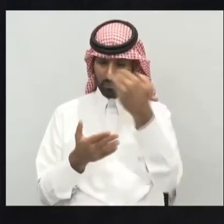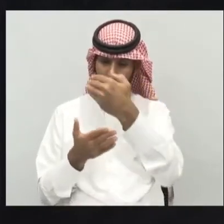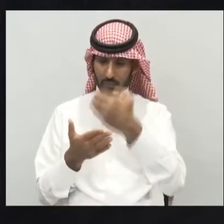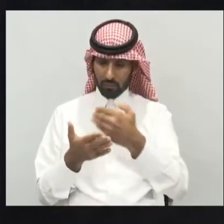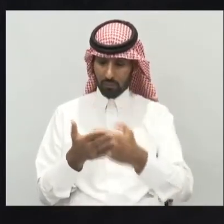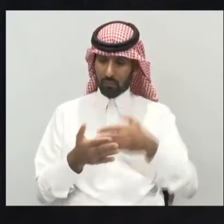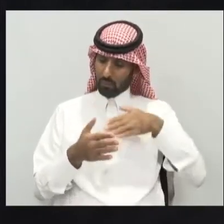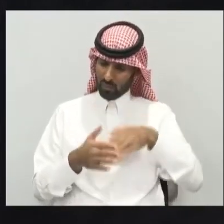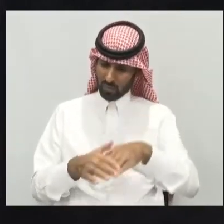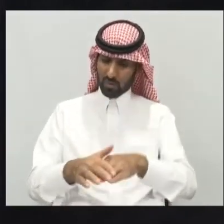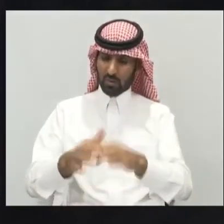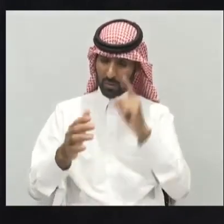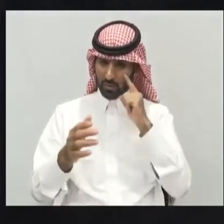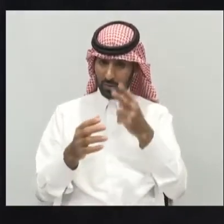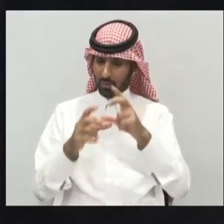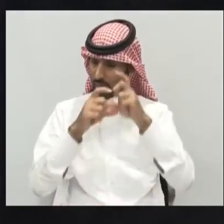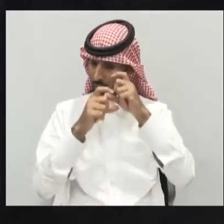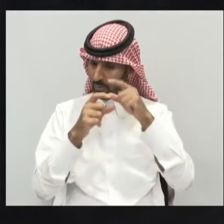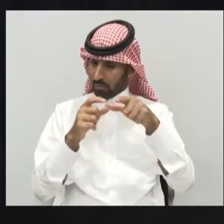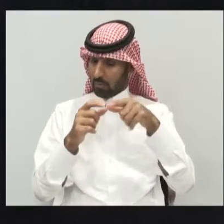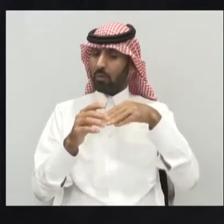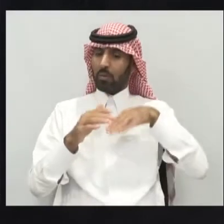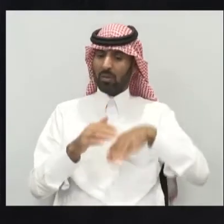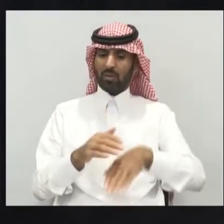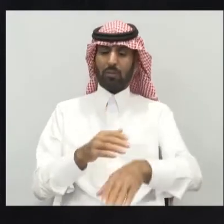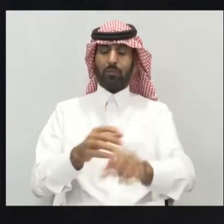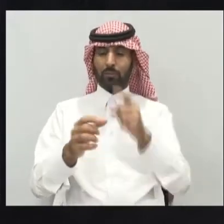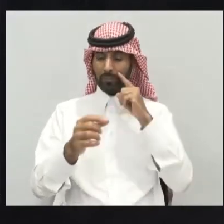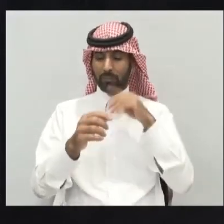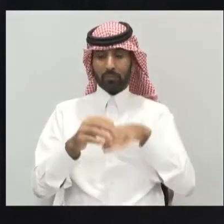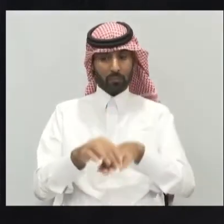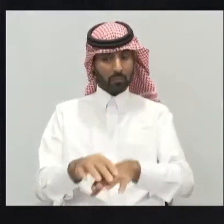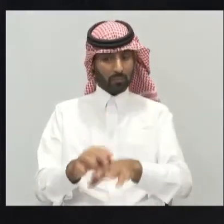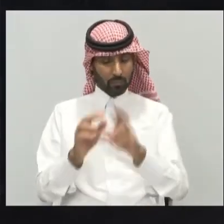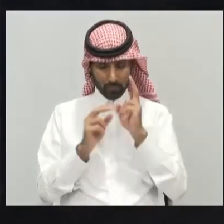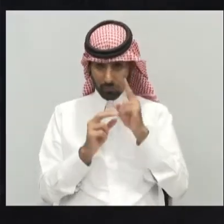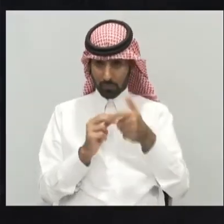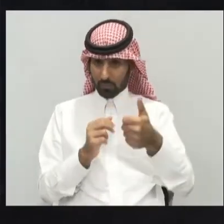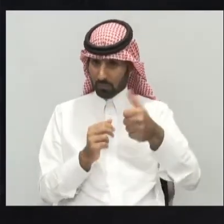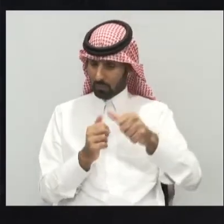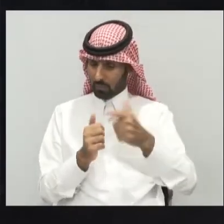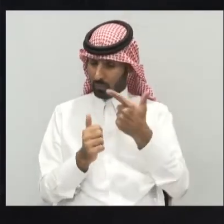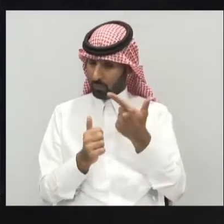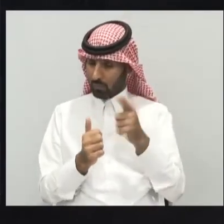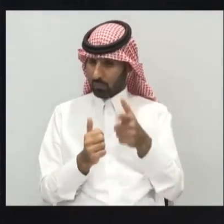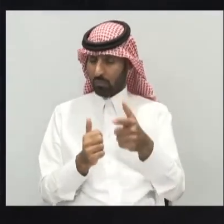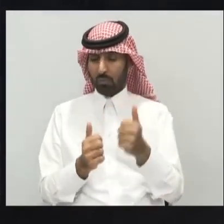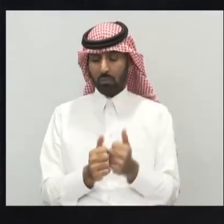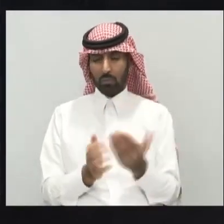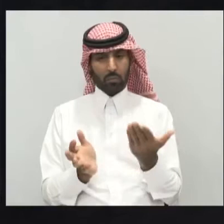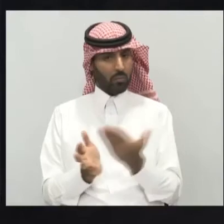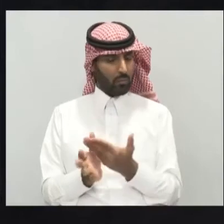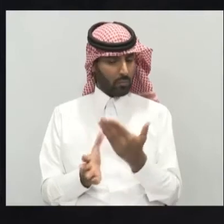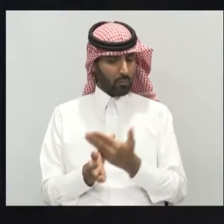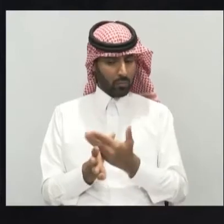skydiving. And you can see the picture. What does skydiving mean? What do you think the good things in skydiving? Why